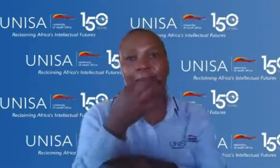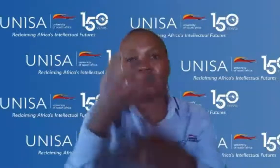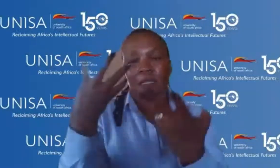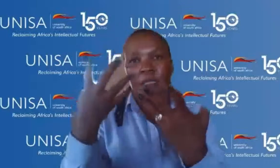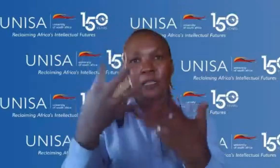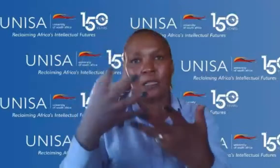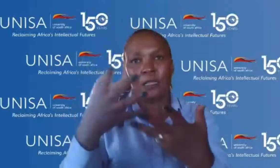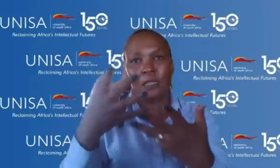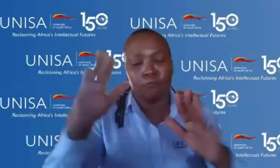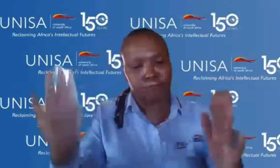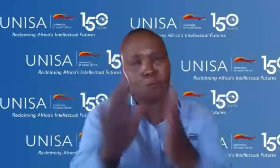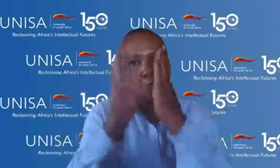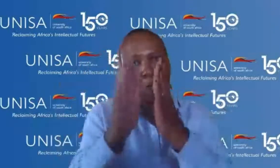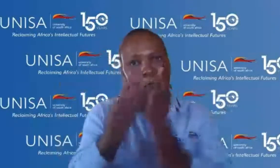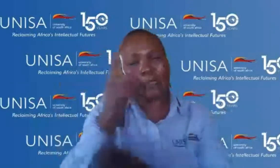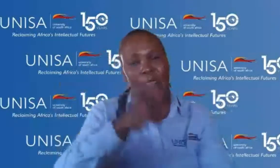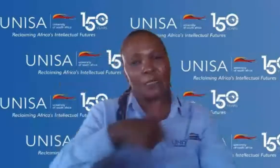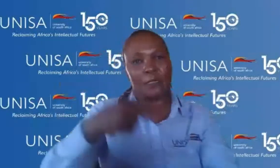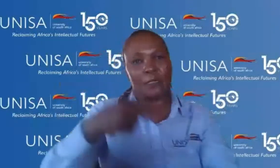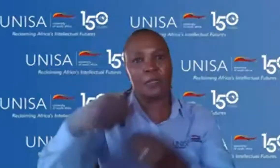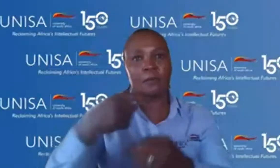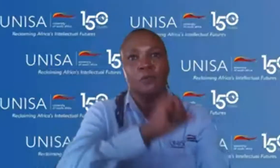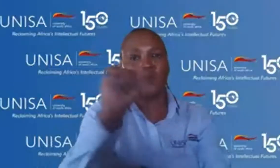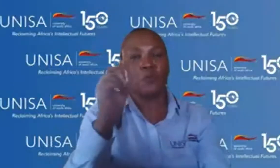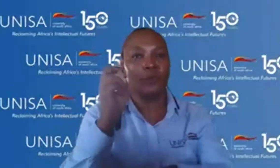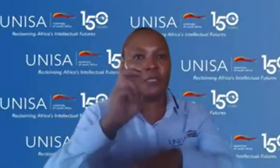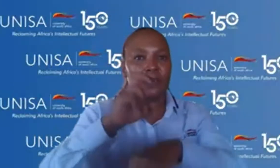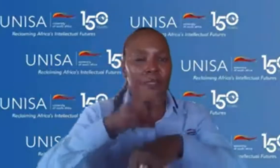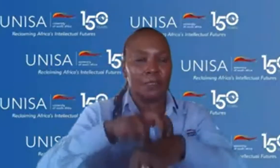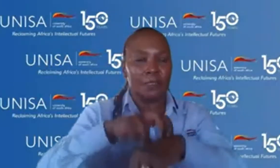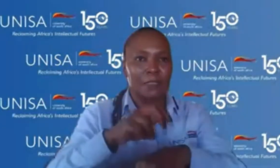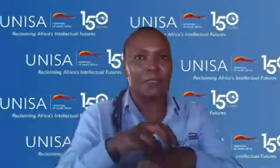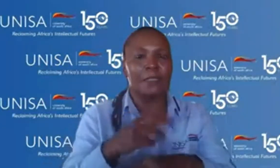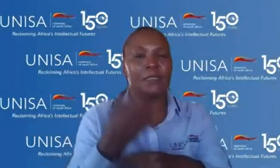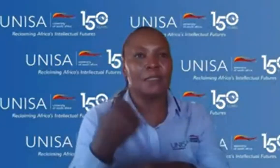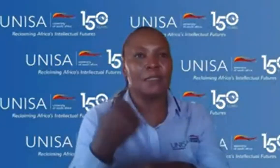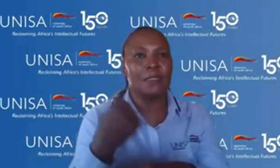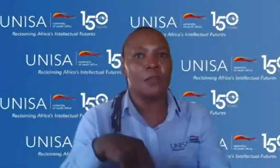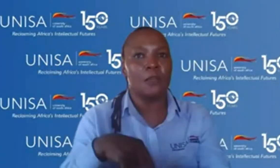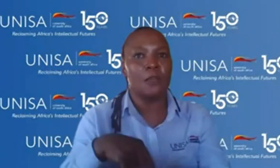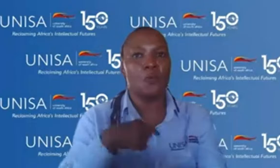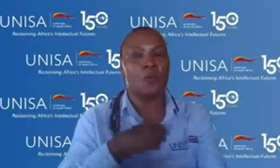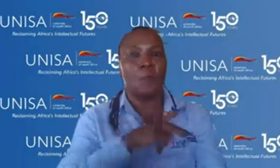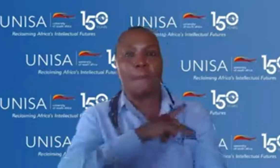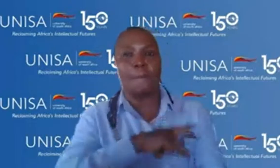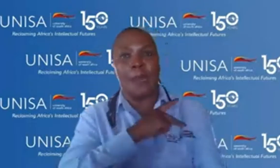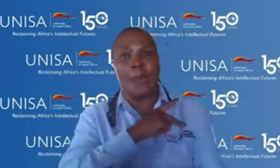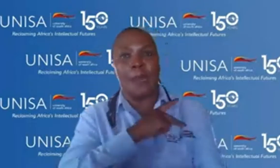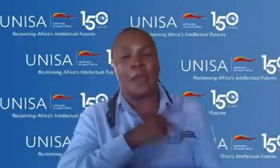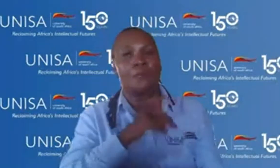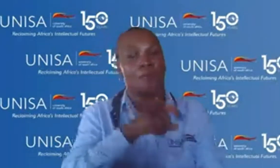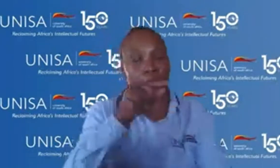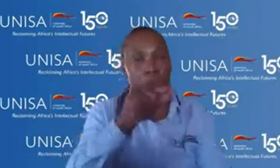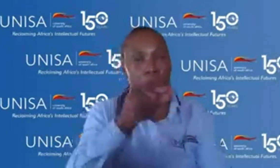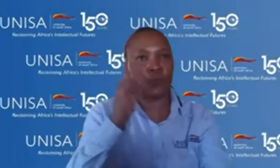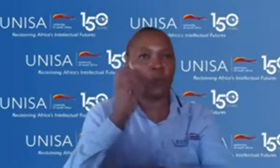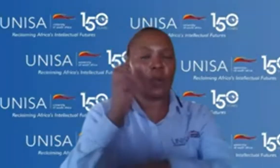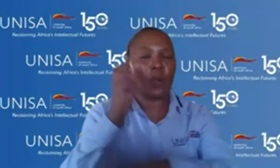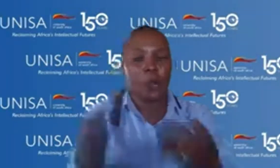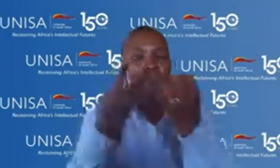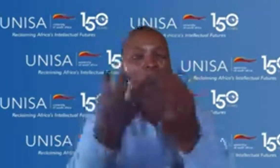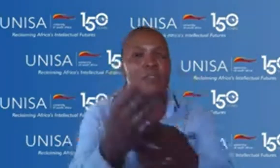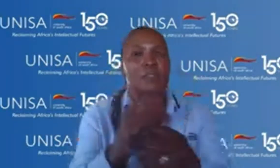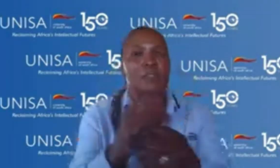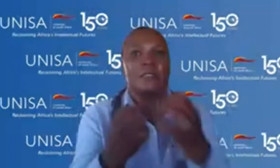You say, these are my needs, and we are able to personalize or customize your need and provide the appropriate support